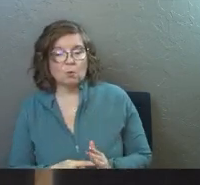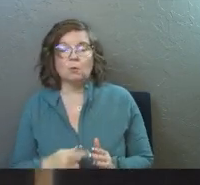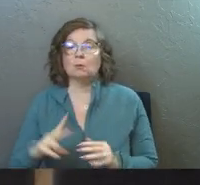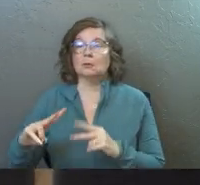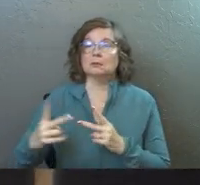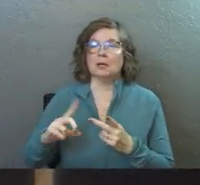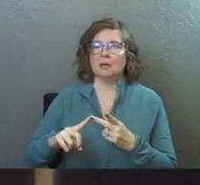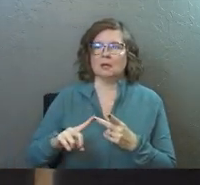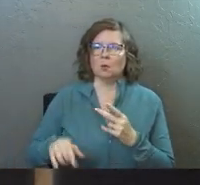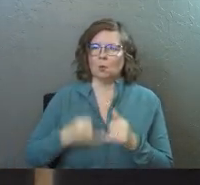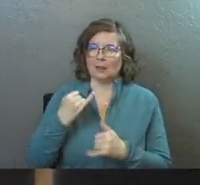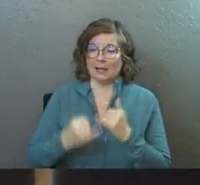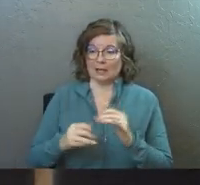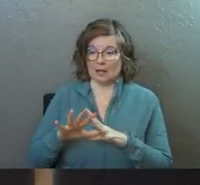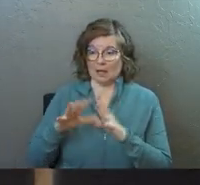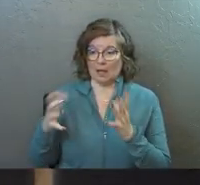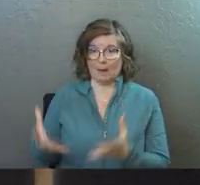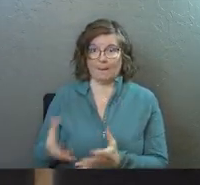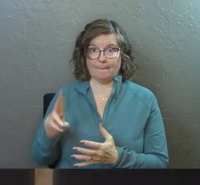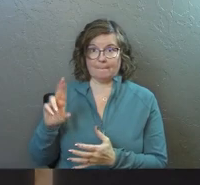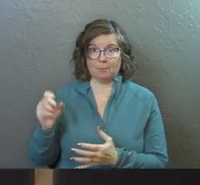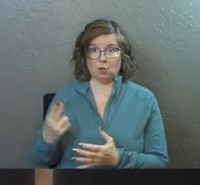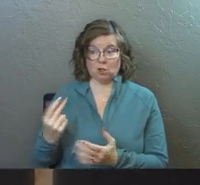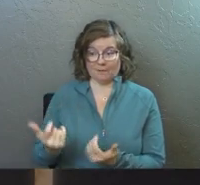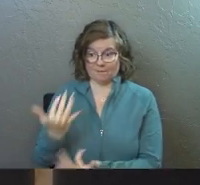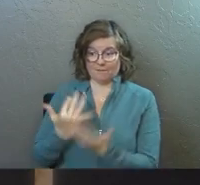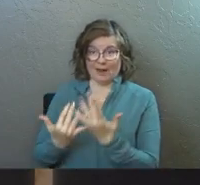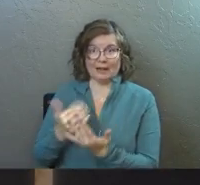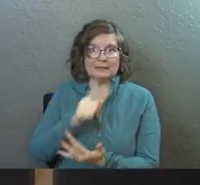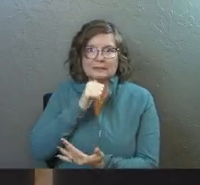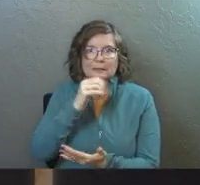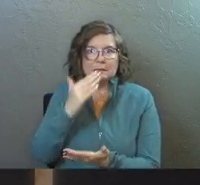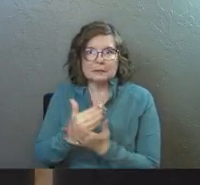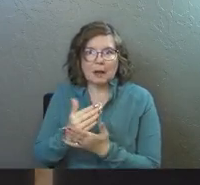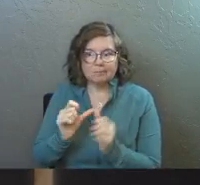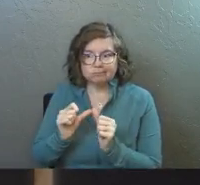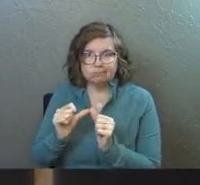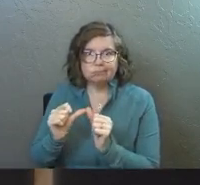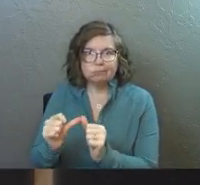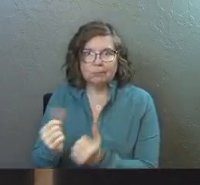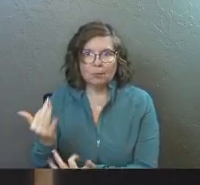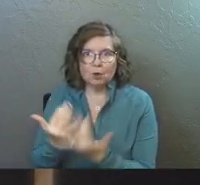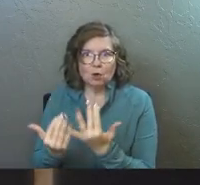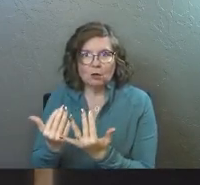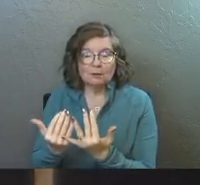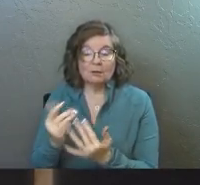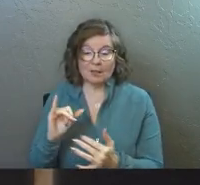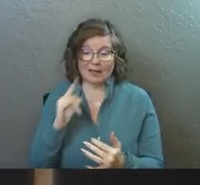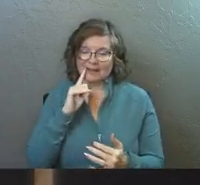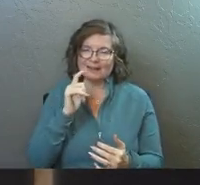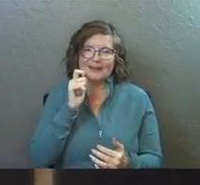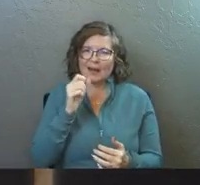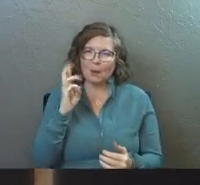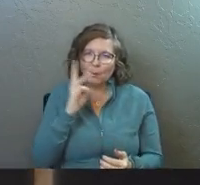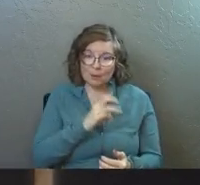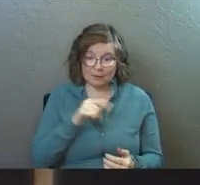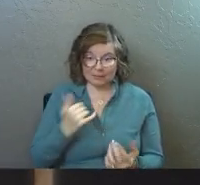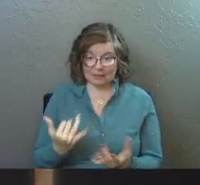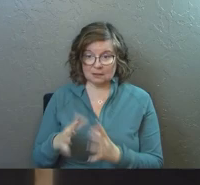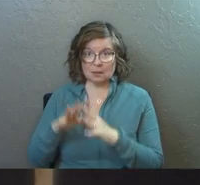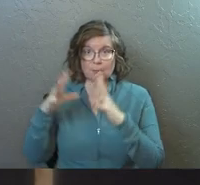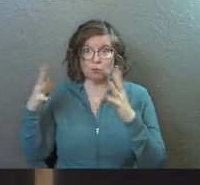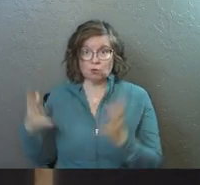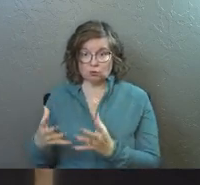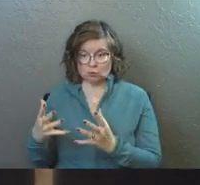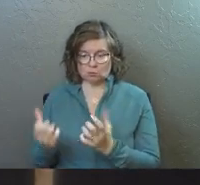when was the last time you saw a bush on fire that never stopped burning? Right? Like, it's not weird that this bush